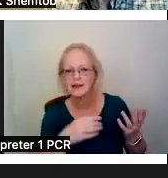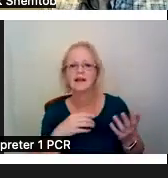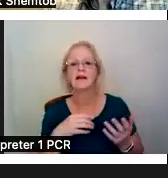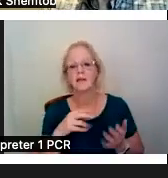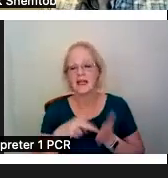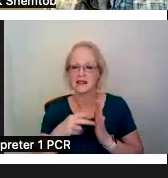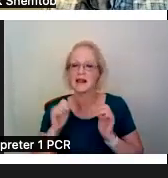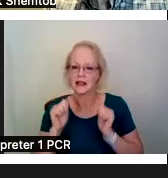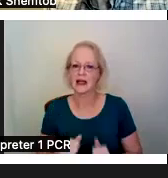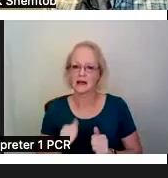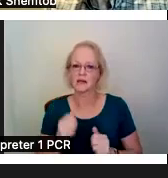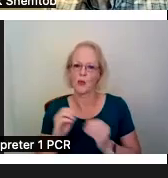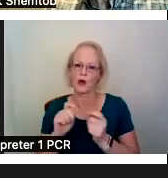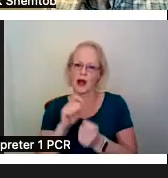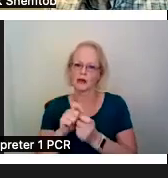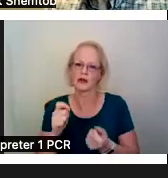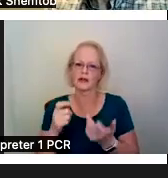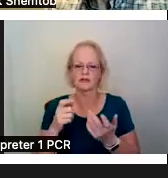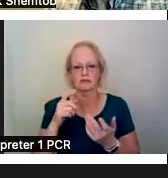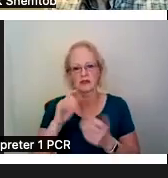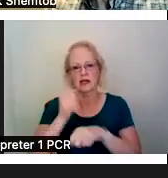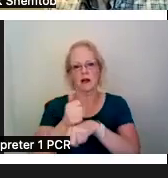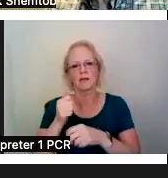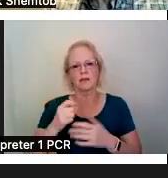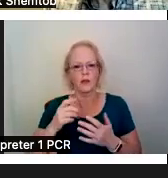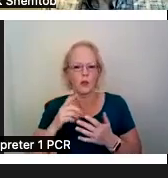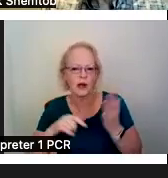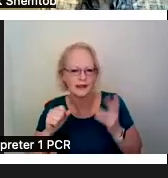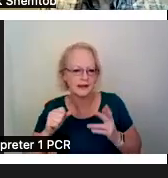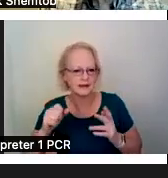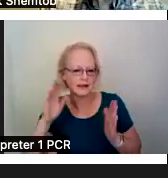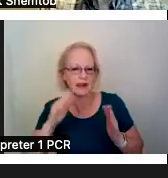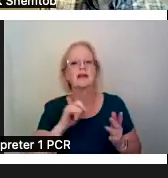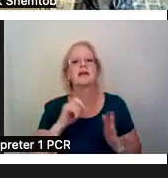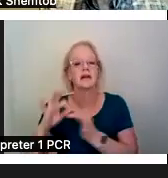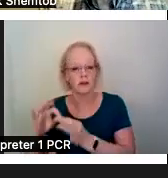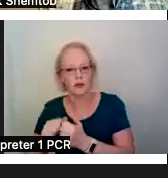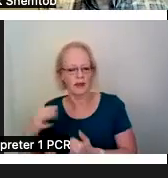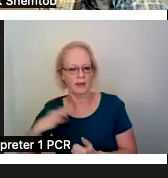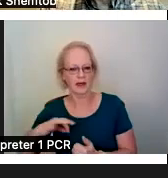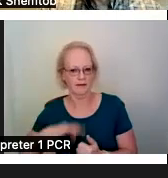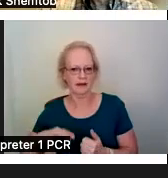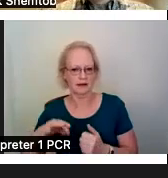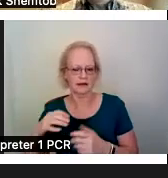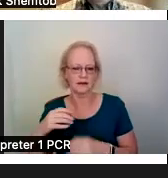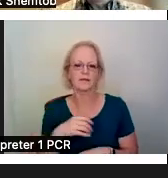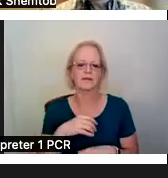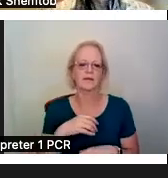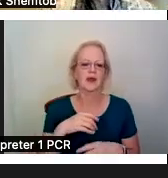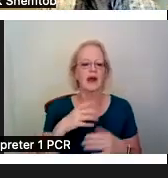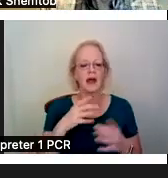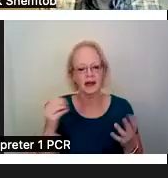benefits than is usually offered by insured income annuities. Pooling of